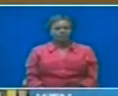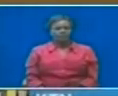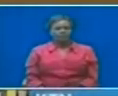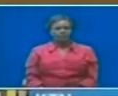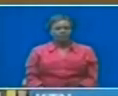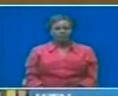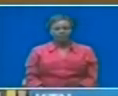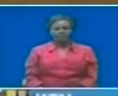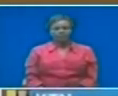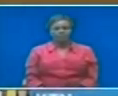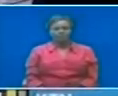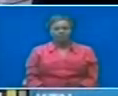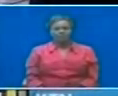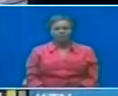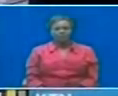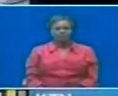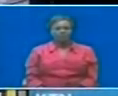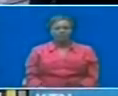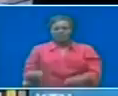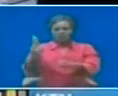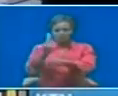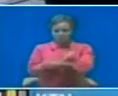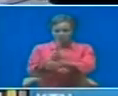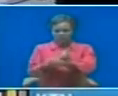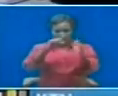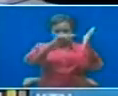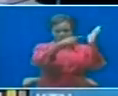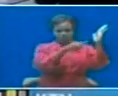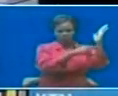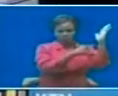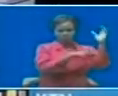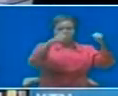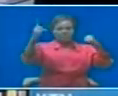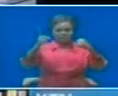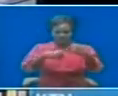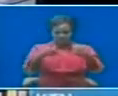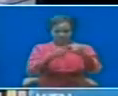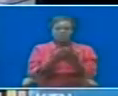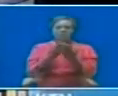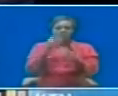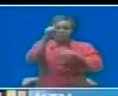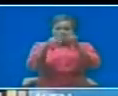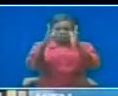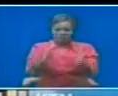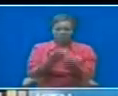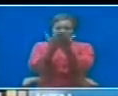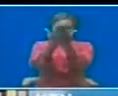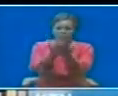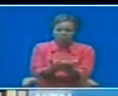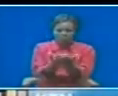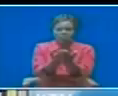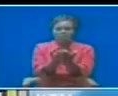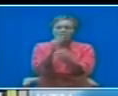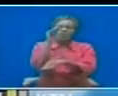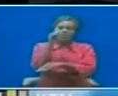veuillez-vous lever. Using only 6 points, Fatou Bensouda succinctly submitted her position on President Uhuru Kenyatta's